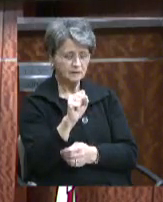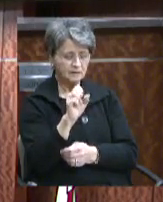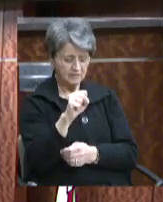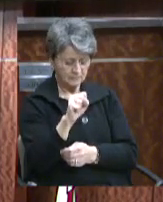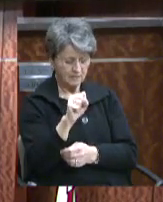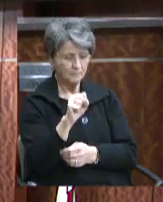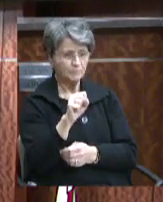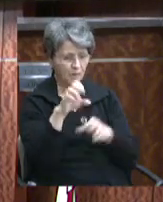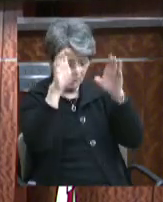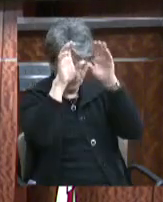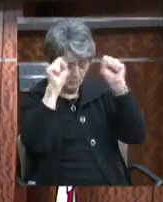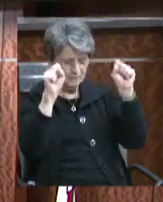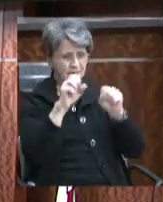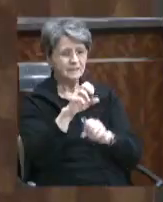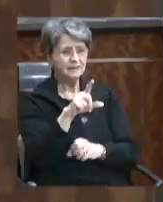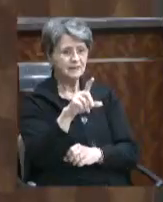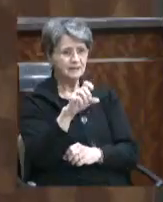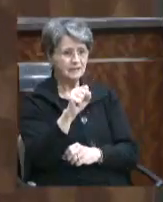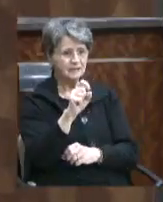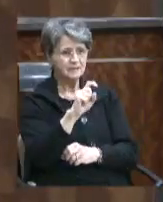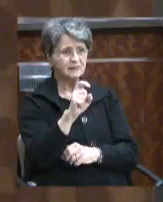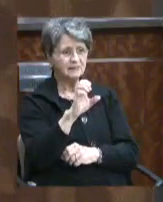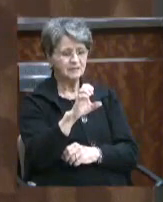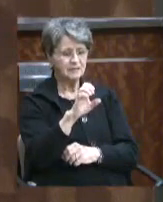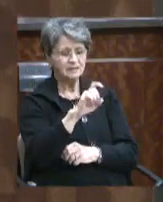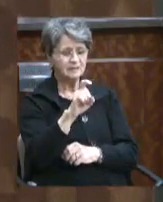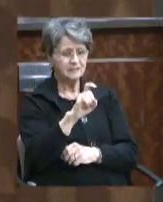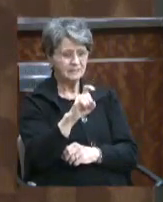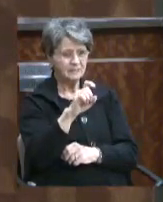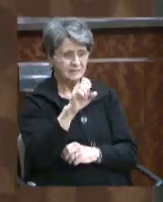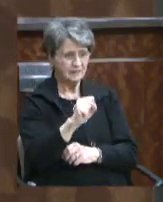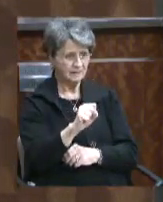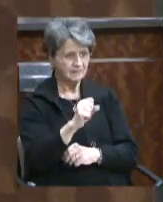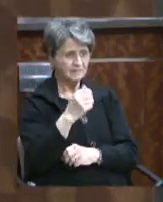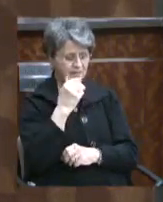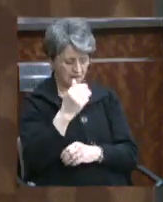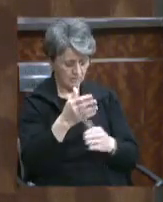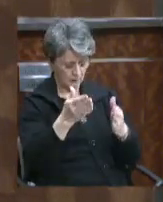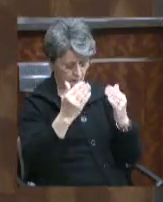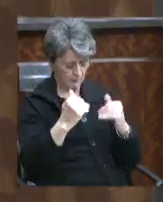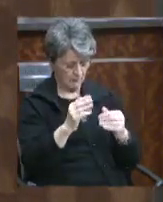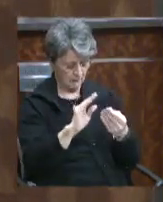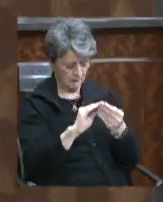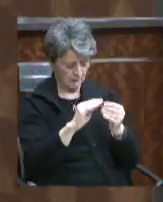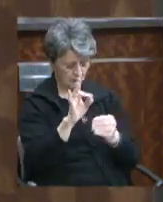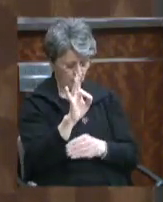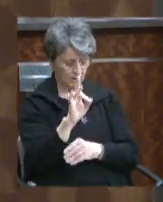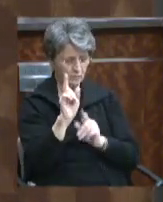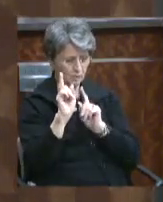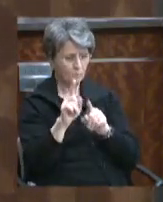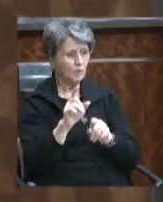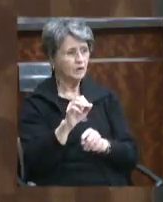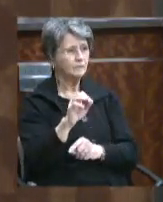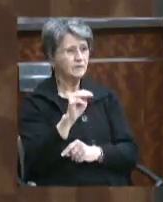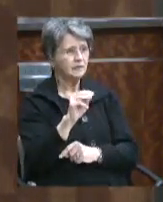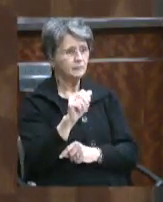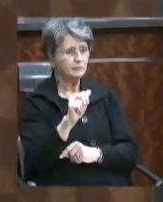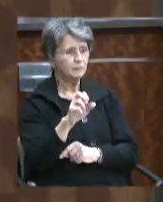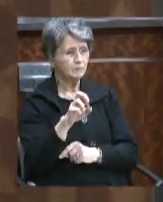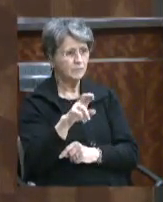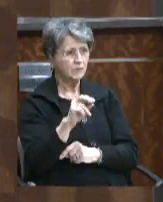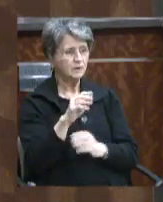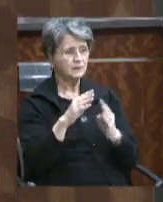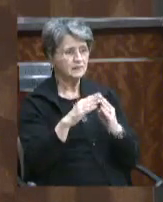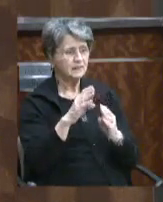yes. President Les? Yes. Thank you. Move to agenda item number 8, report of the mayor and city council.